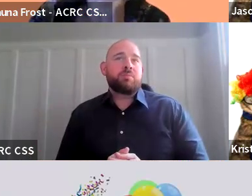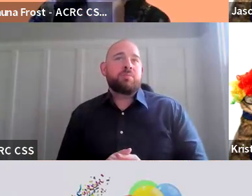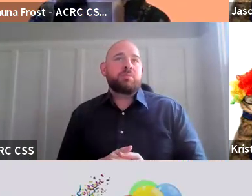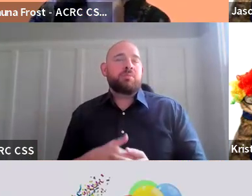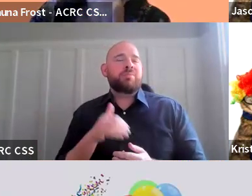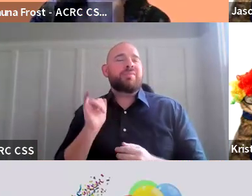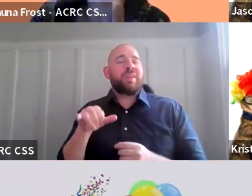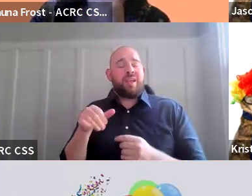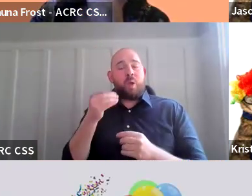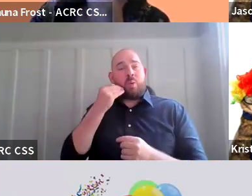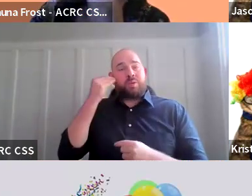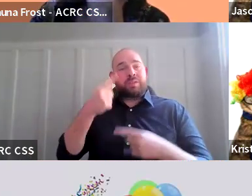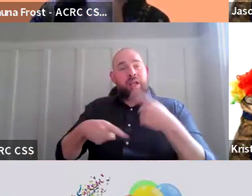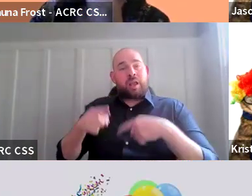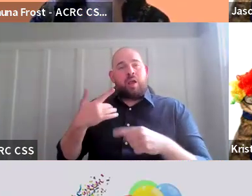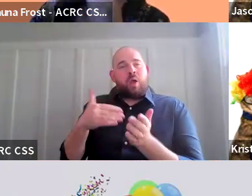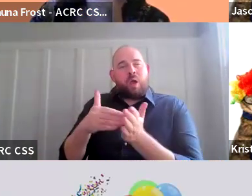or friends.